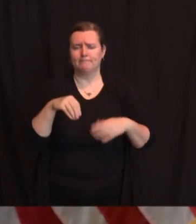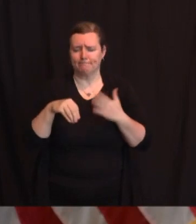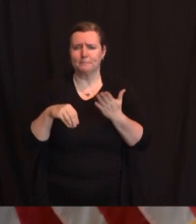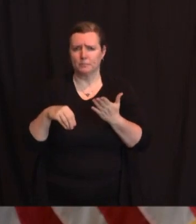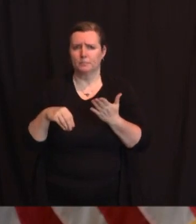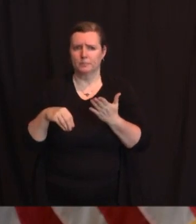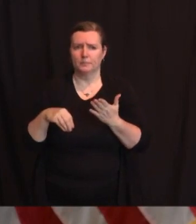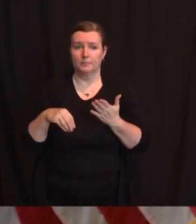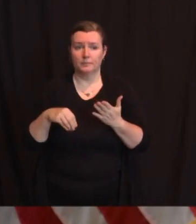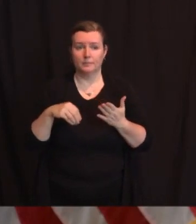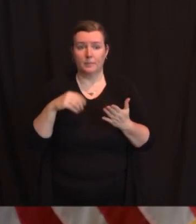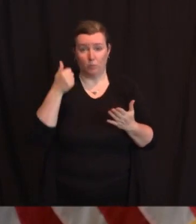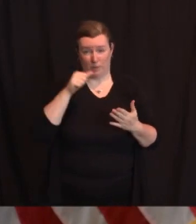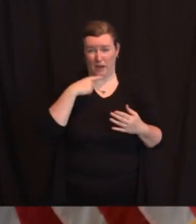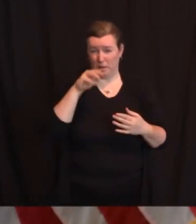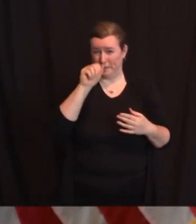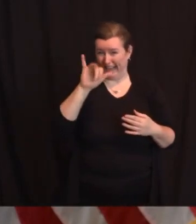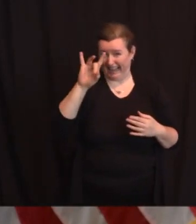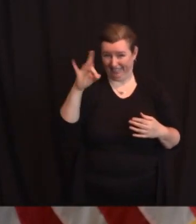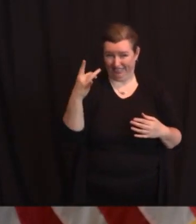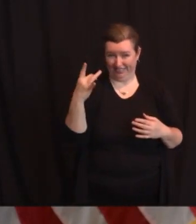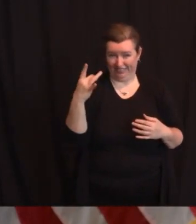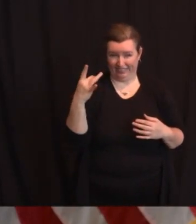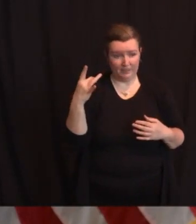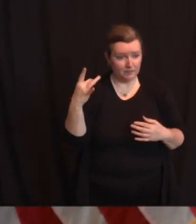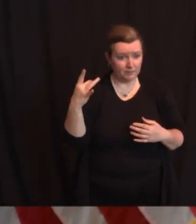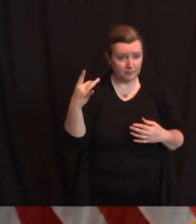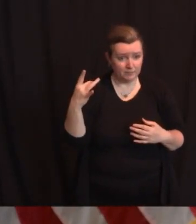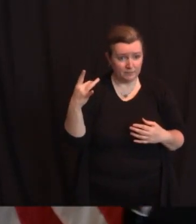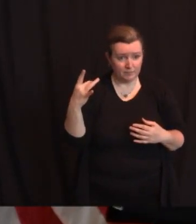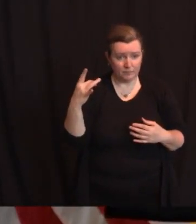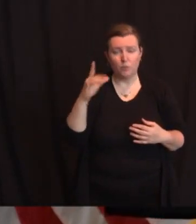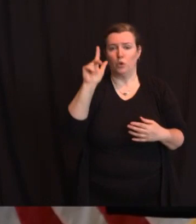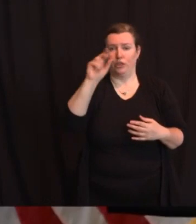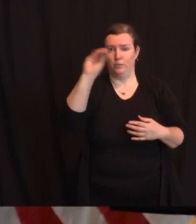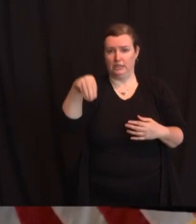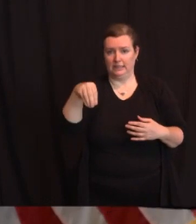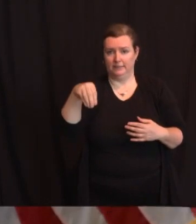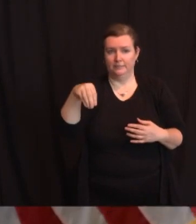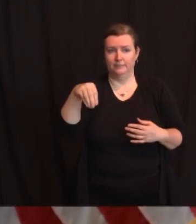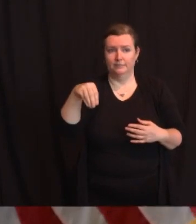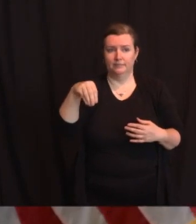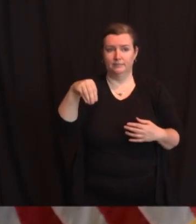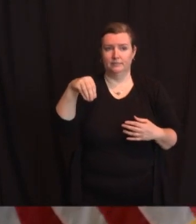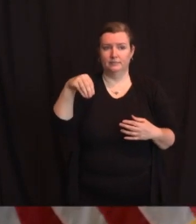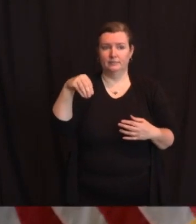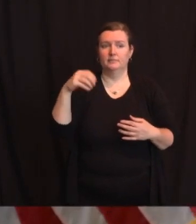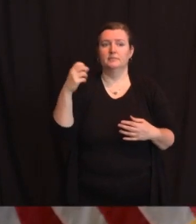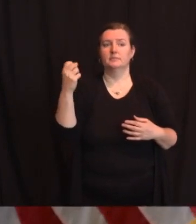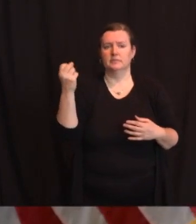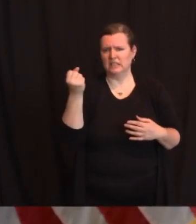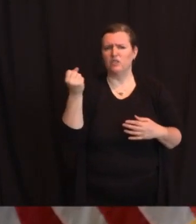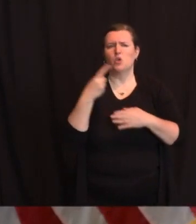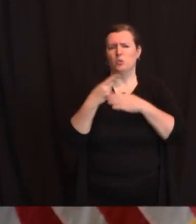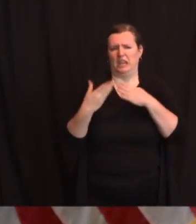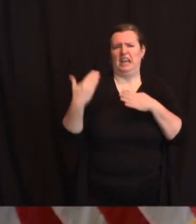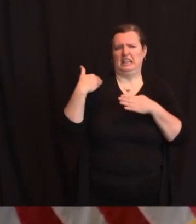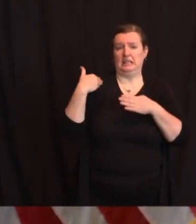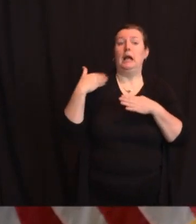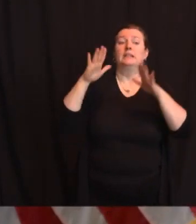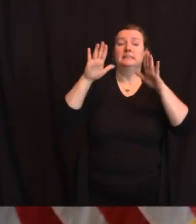Mother's Day and a weekend in between. So it was at one point we were sitting here, I believe it was 10 days to 2 weeks